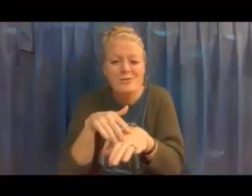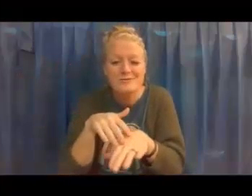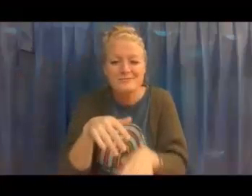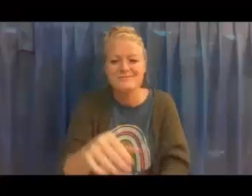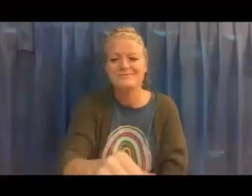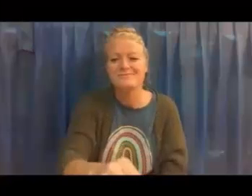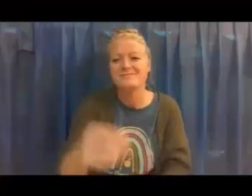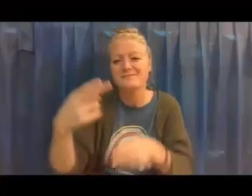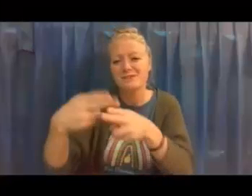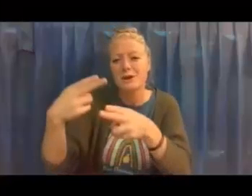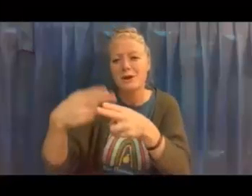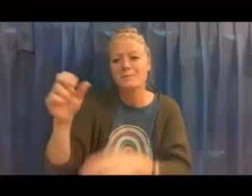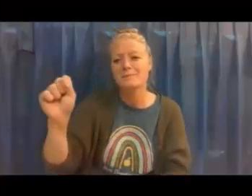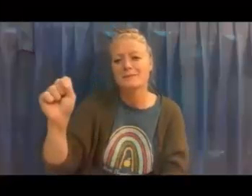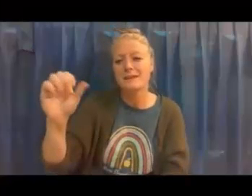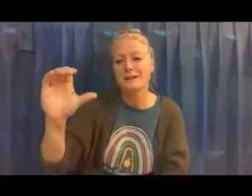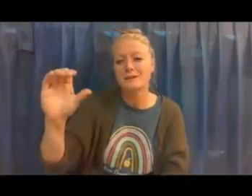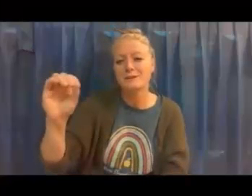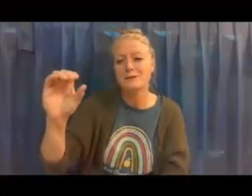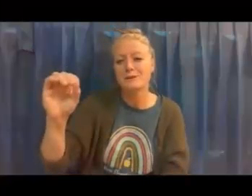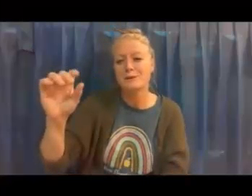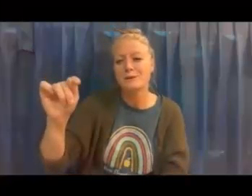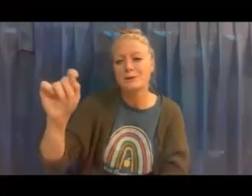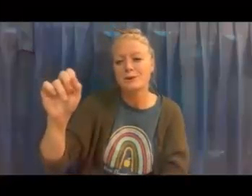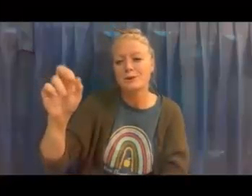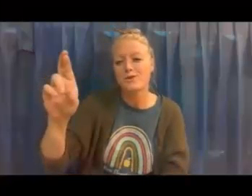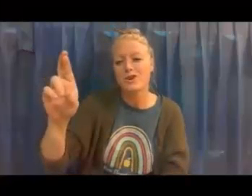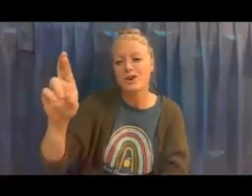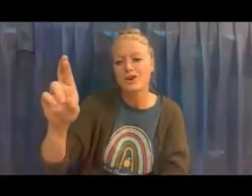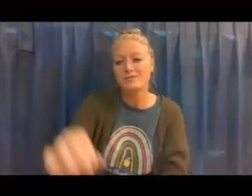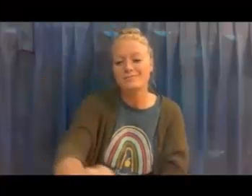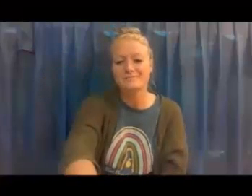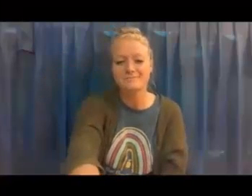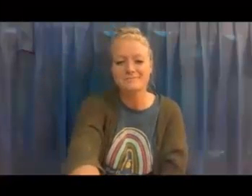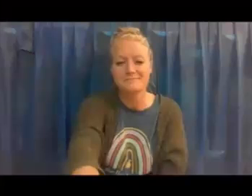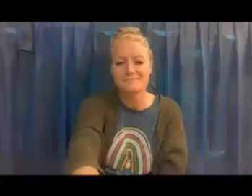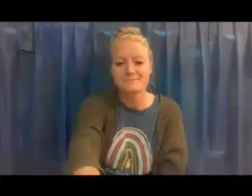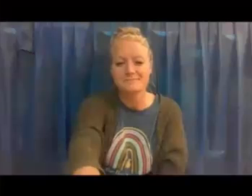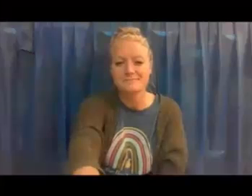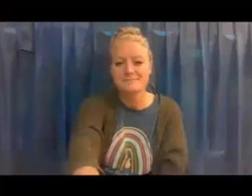Drive slow through town. It's called a scooter.